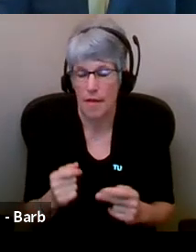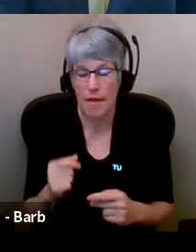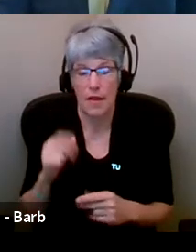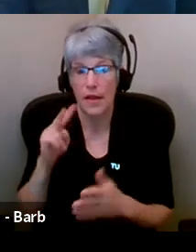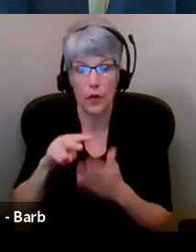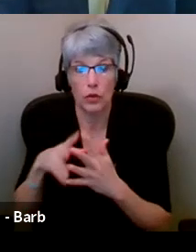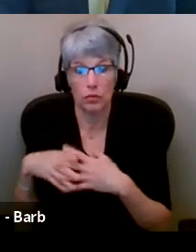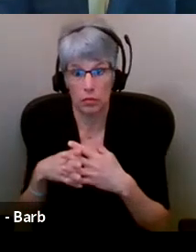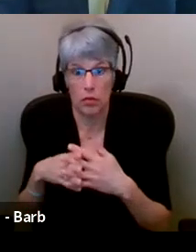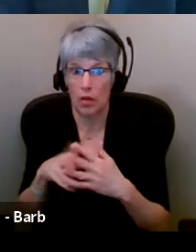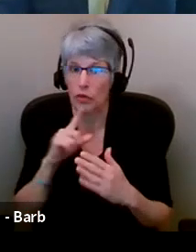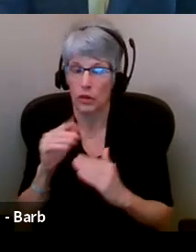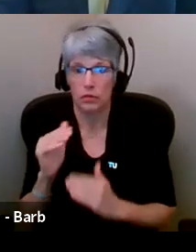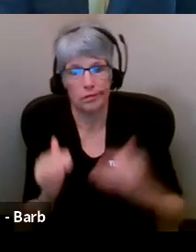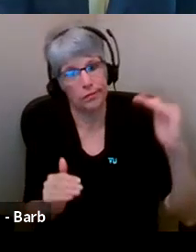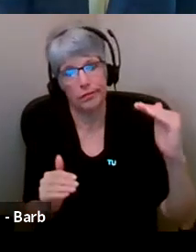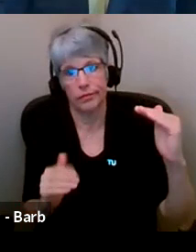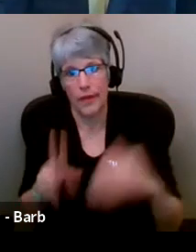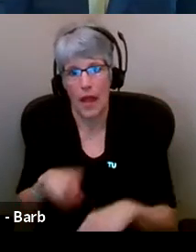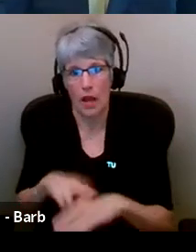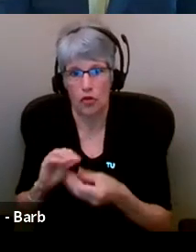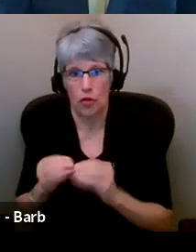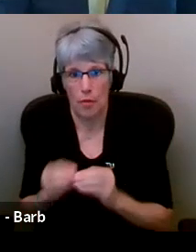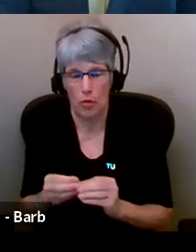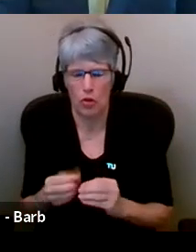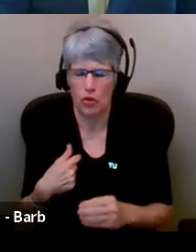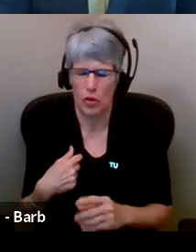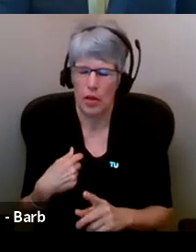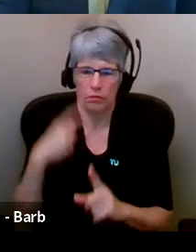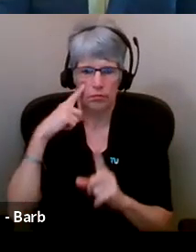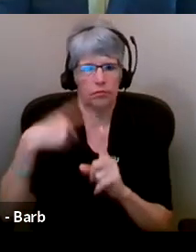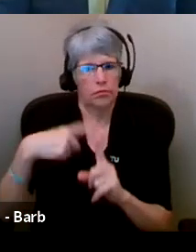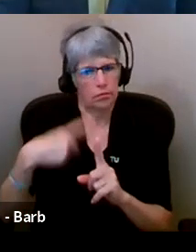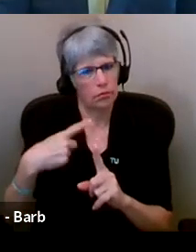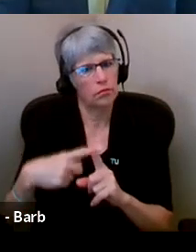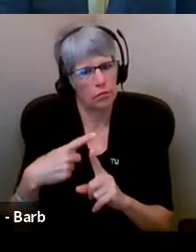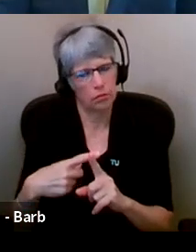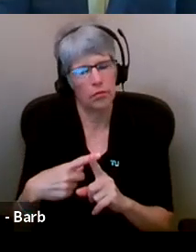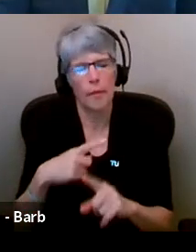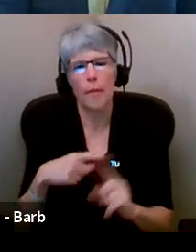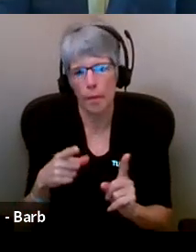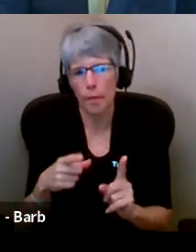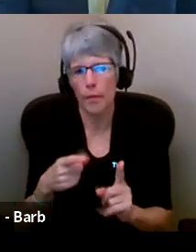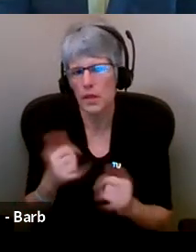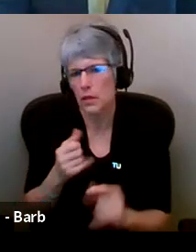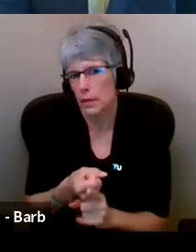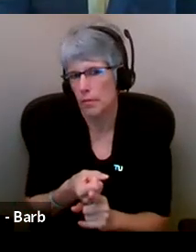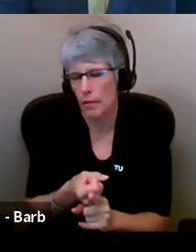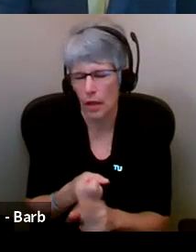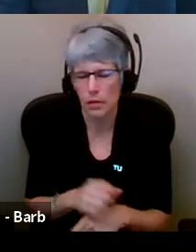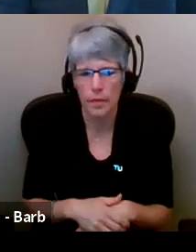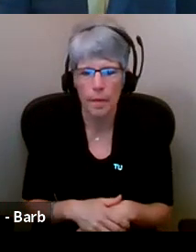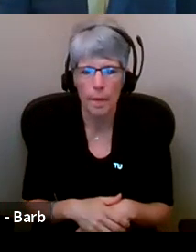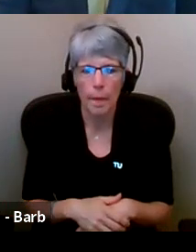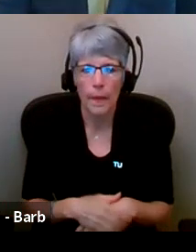we're outperforming in terms of the national numbers on those. So I'm very, very optimistic, but there is an impact on that. And we've